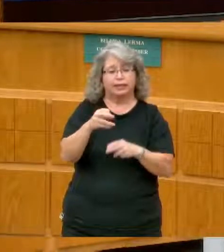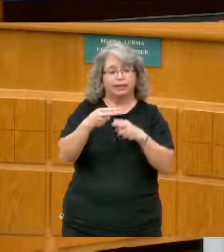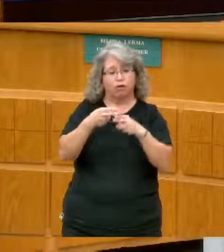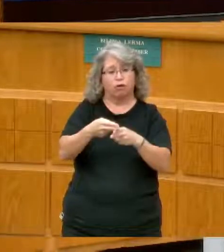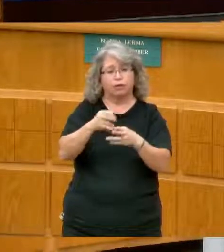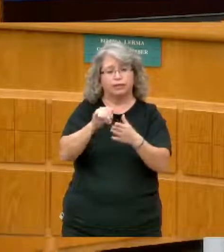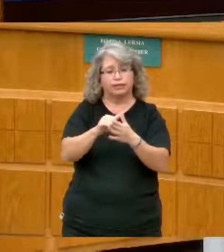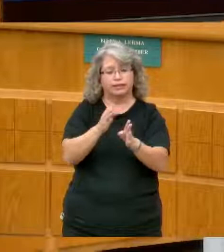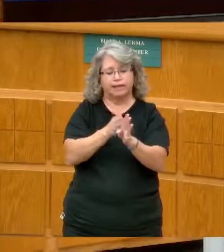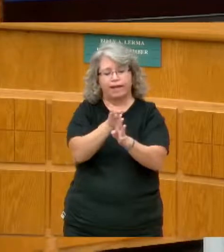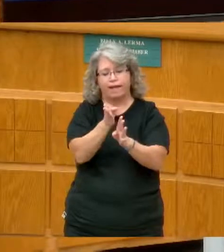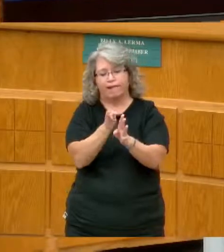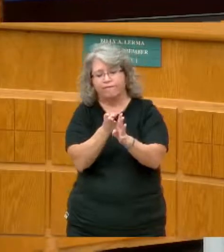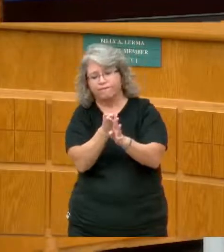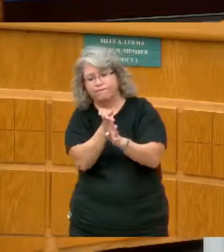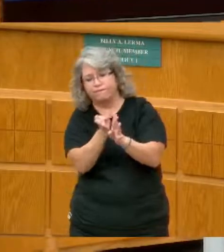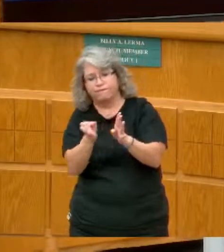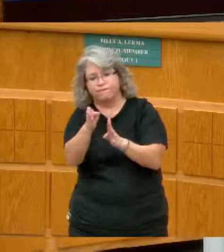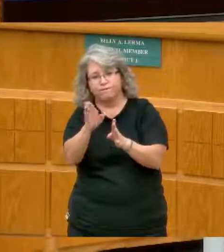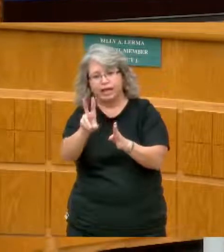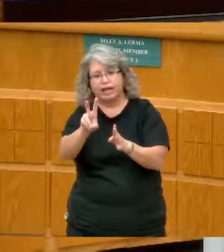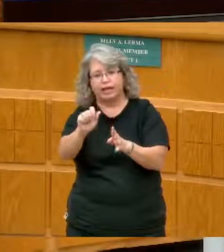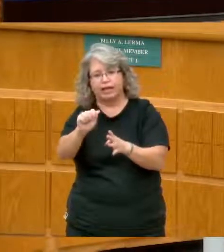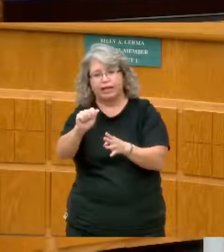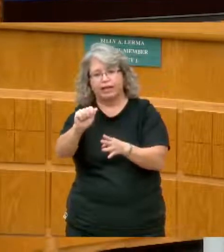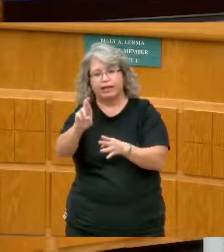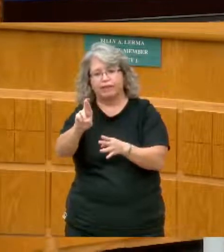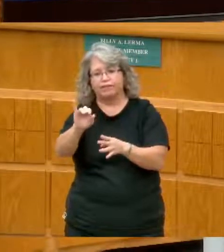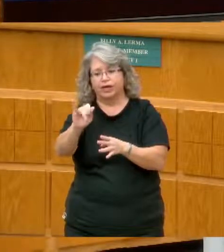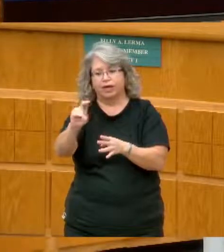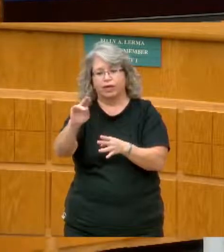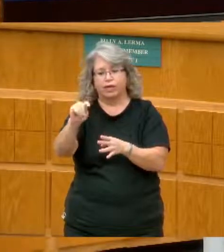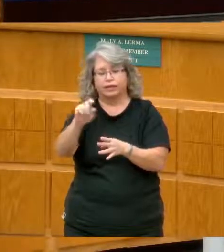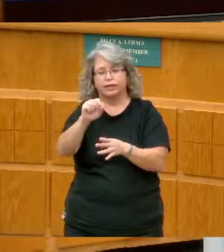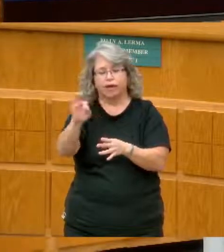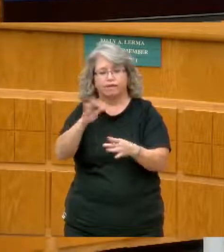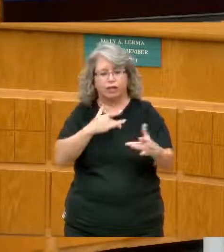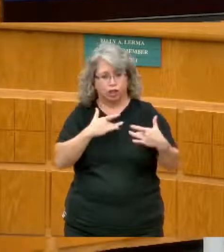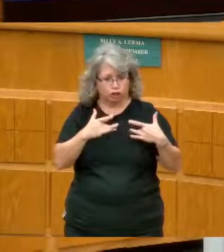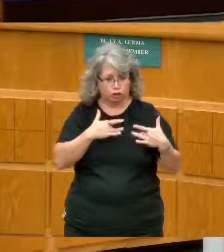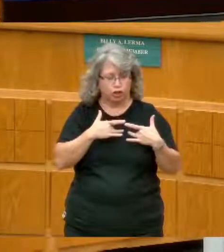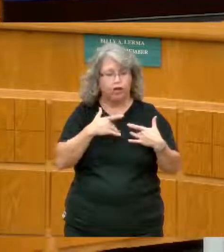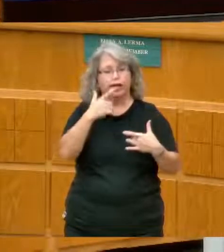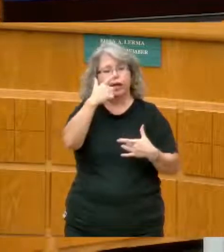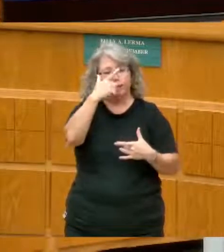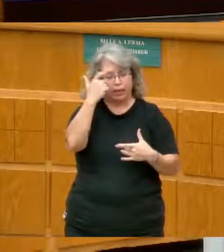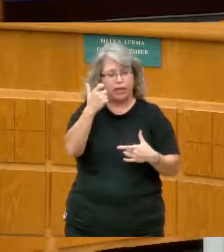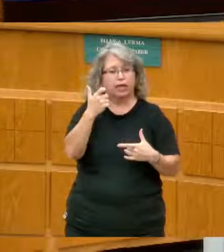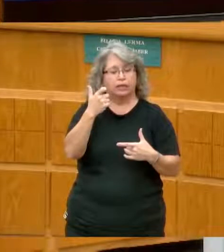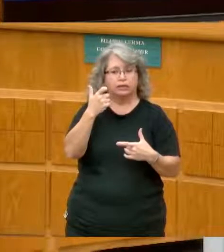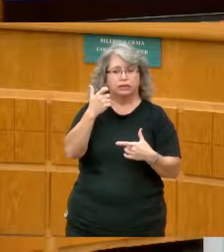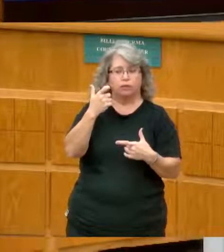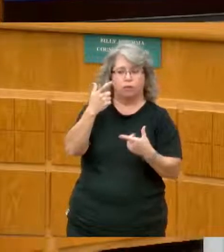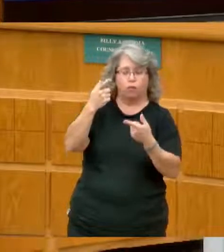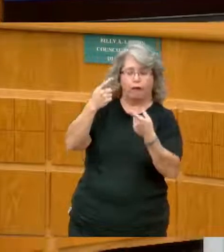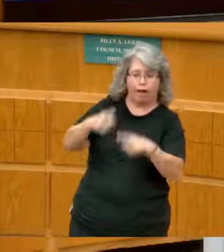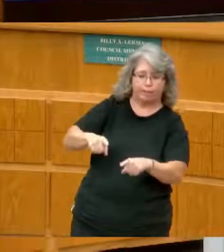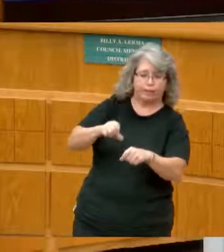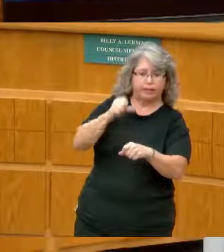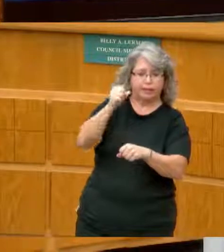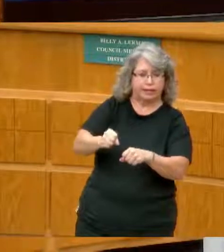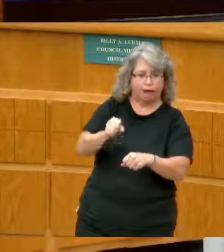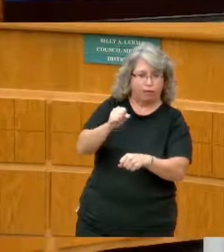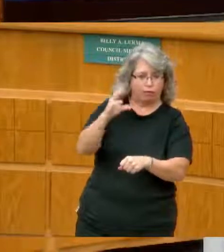by the World Health Organization because there were data indicating an increase in infections in South Africa. While the